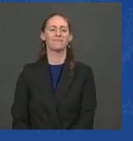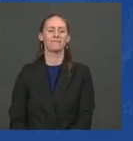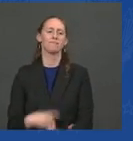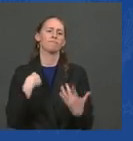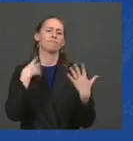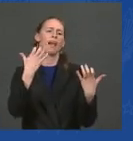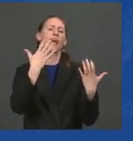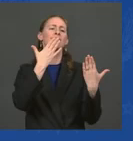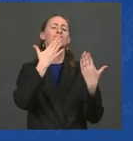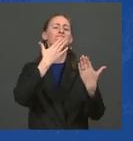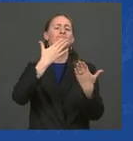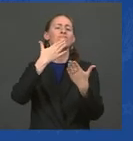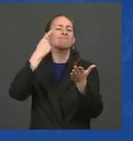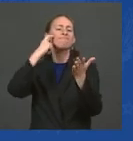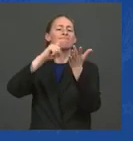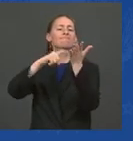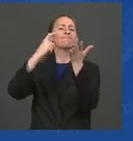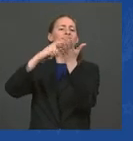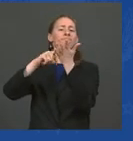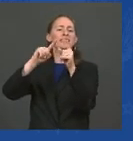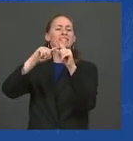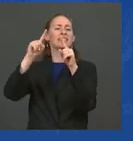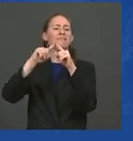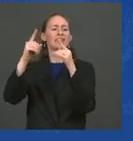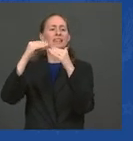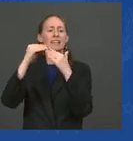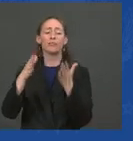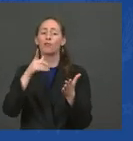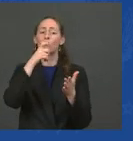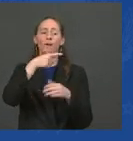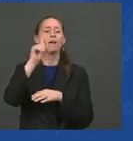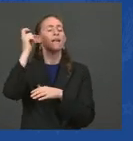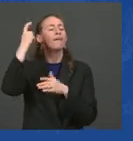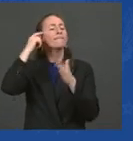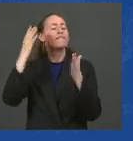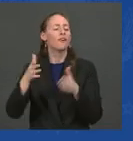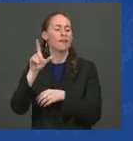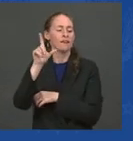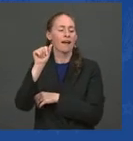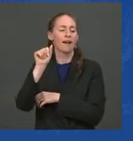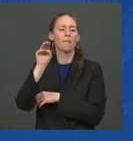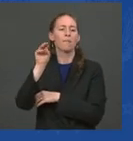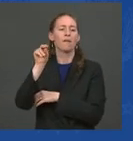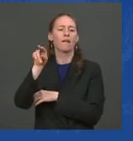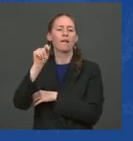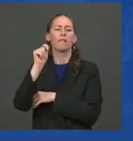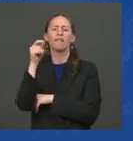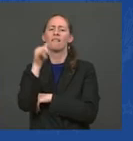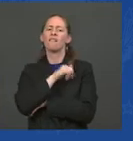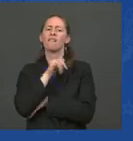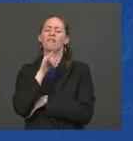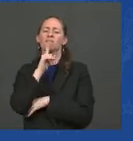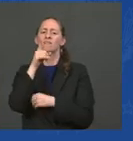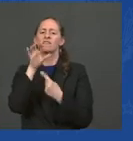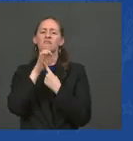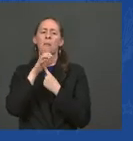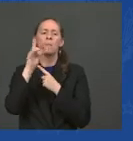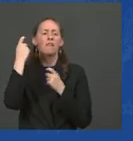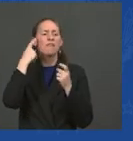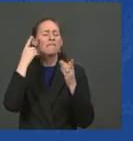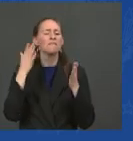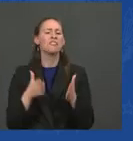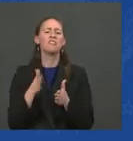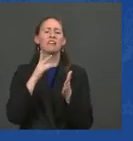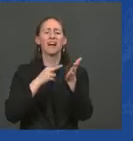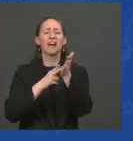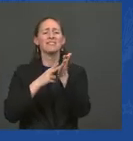been spending time with me today. Governor Lamont, you're one of the finest governors in the country. I'm not being solicitous.